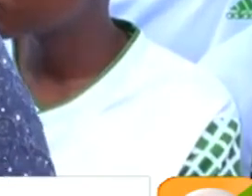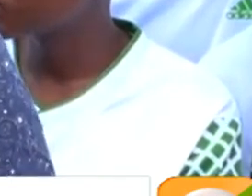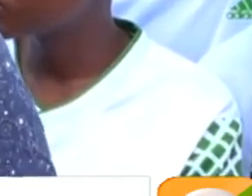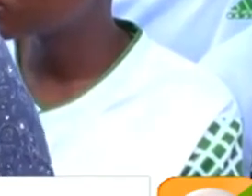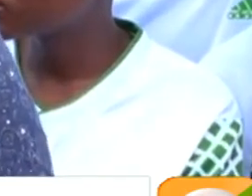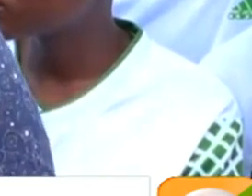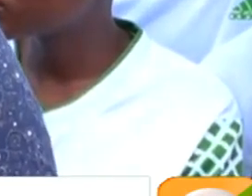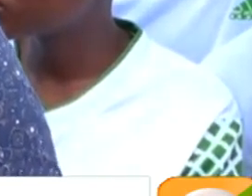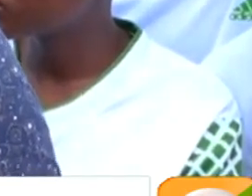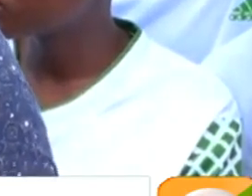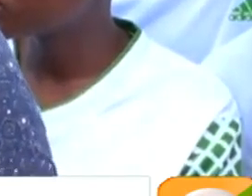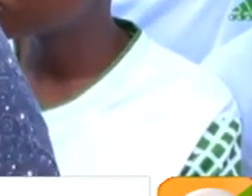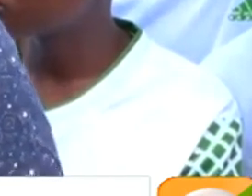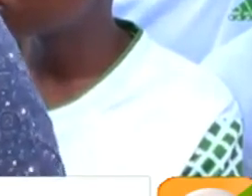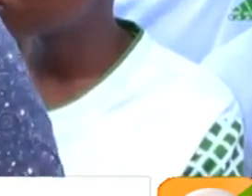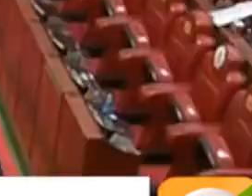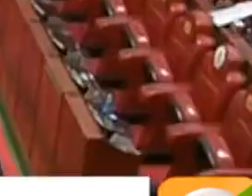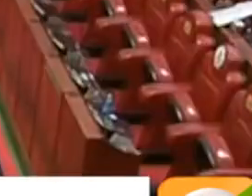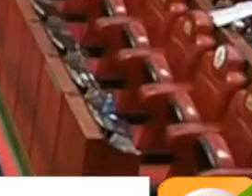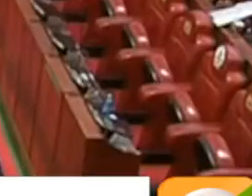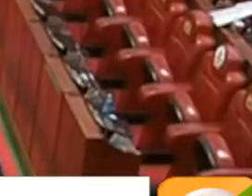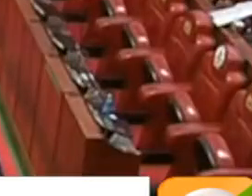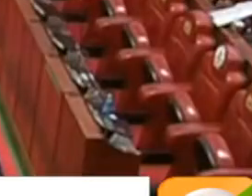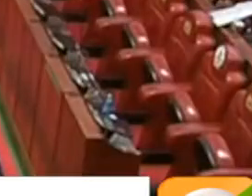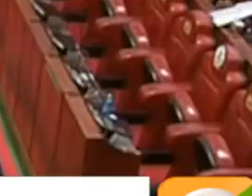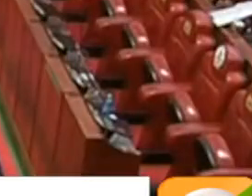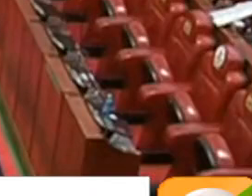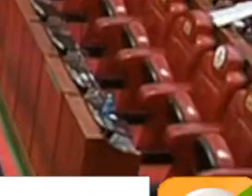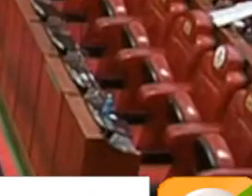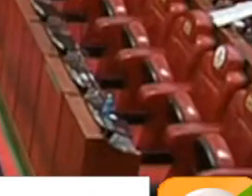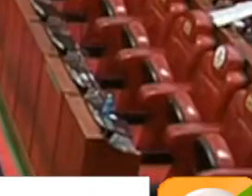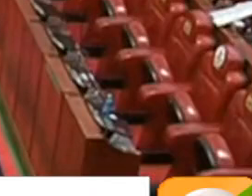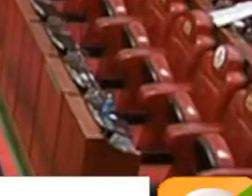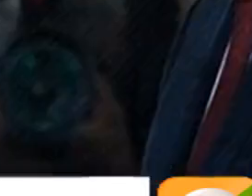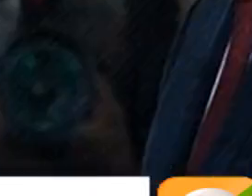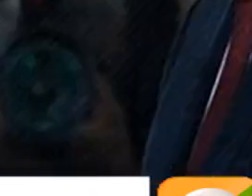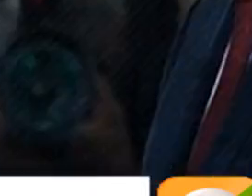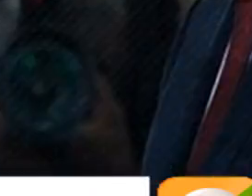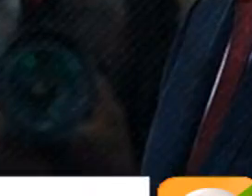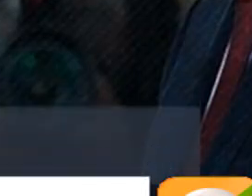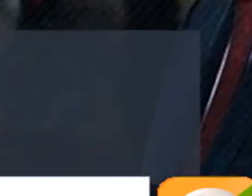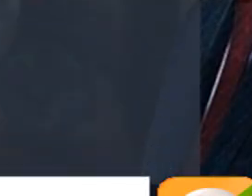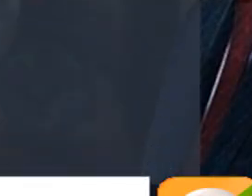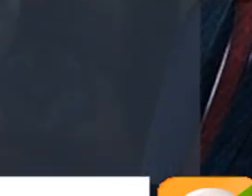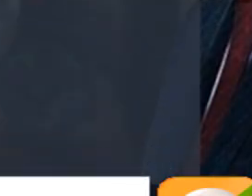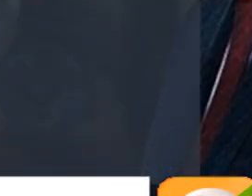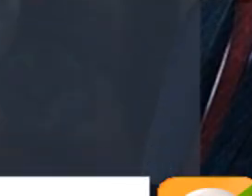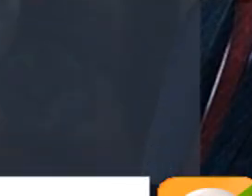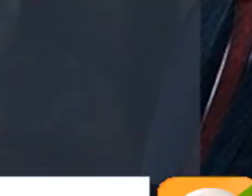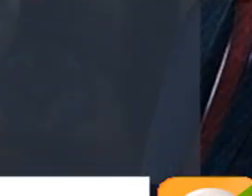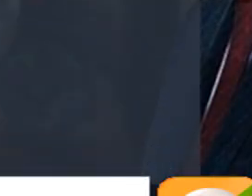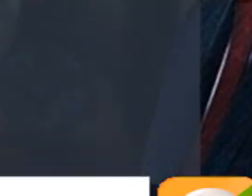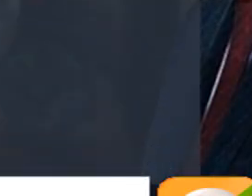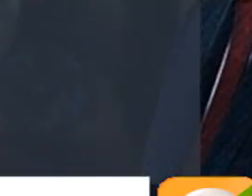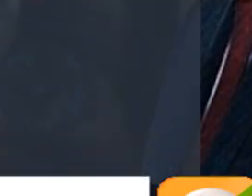rais apange serikali yake vile anataka. The National Assembly session ended without a substantive position. The ad hoc